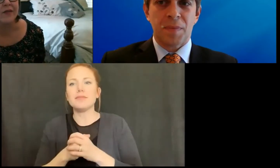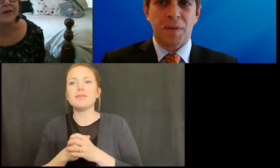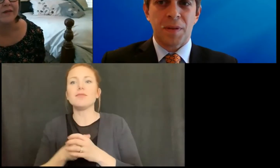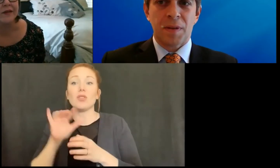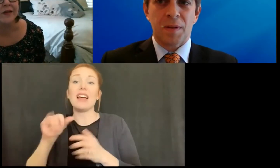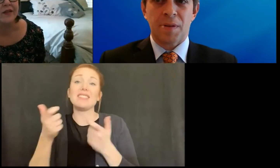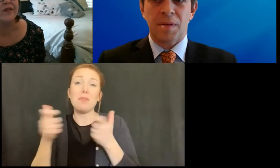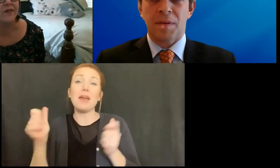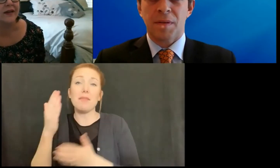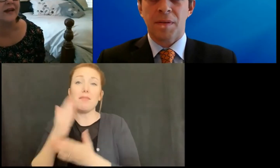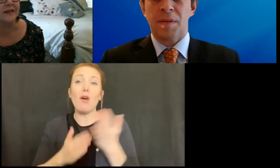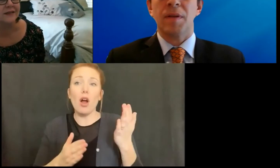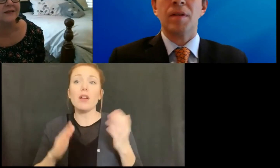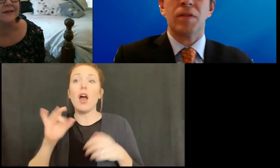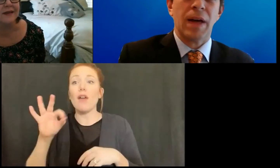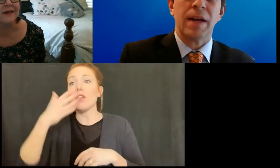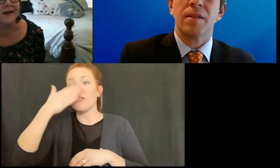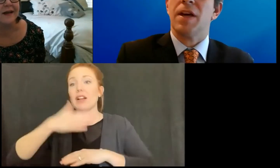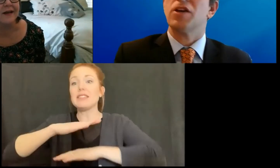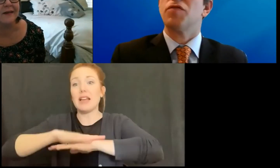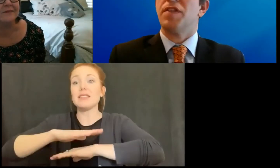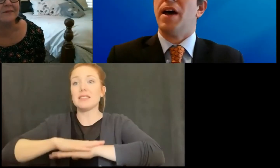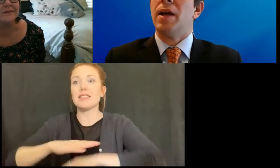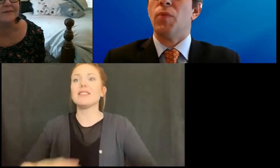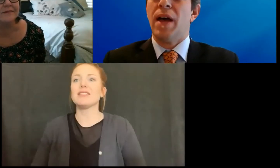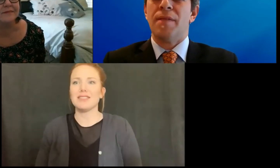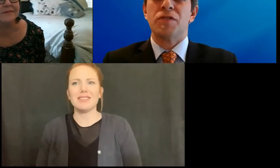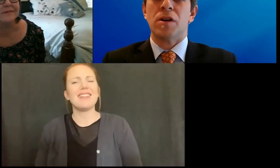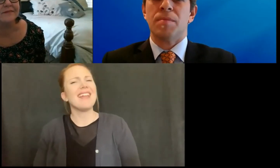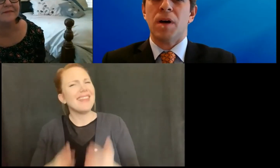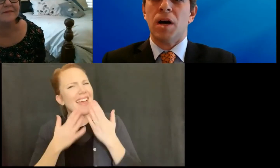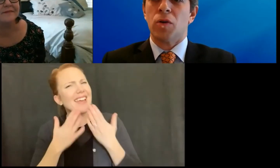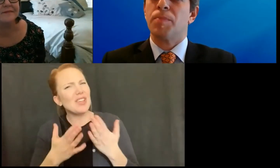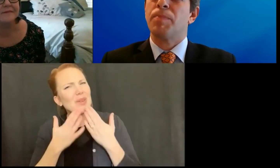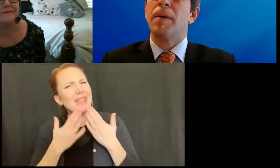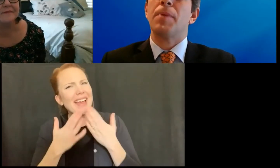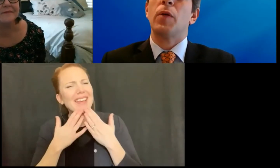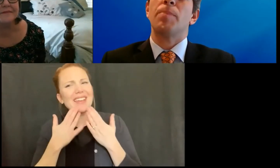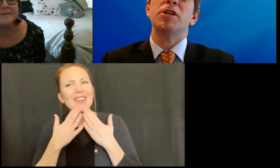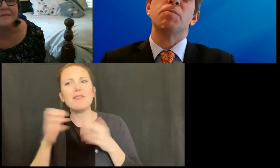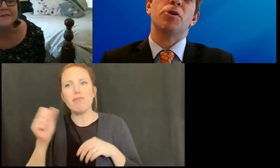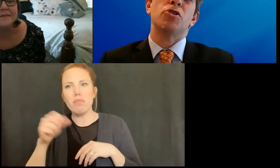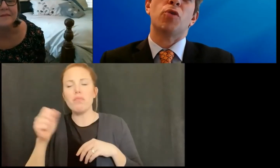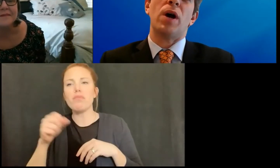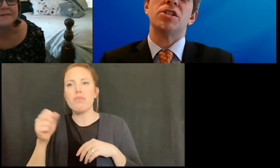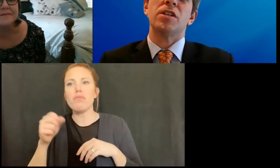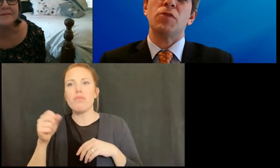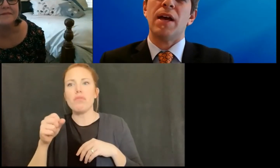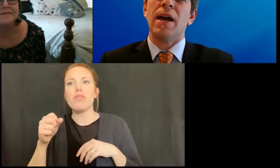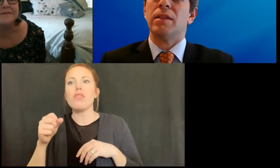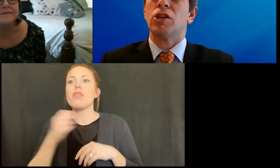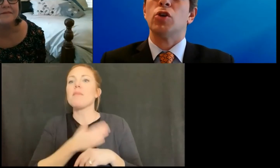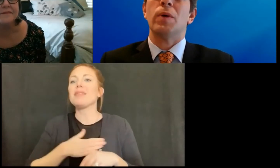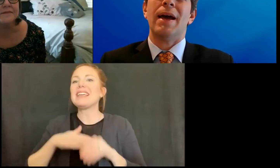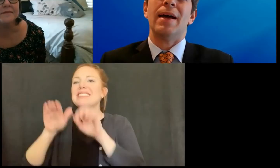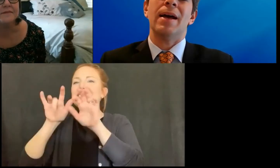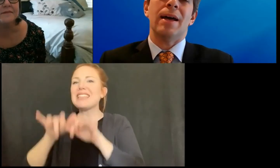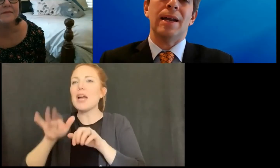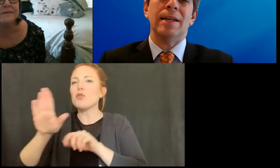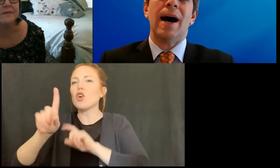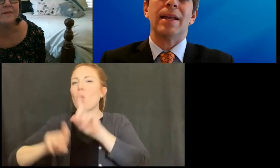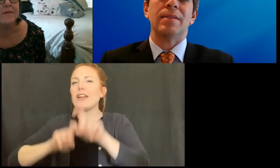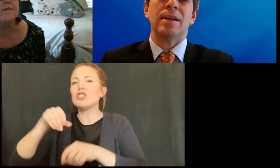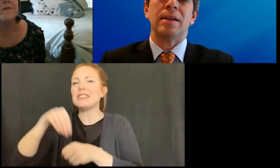part of the front desk. Thank you for that. And we have some, by the way, please put your questions if you can in the